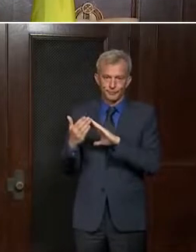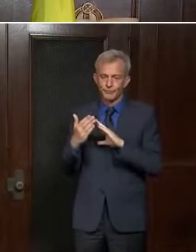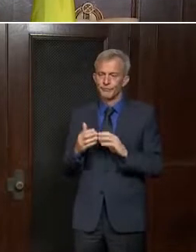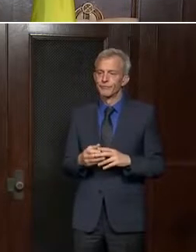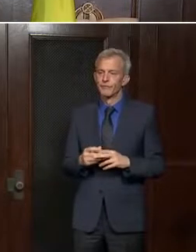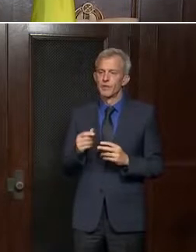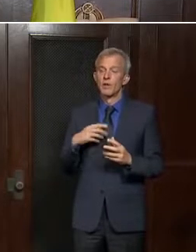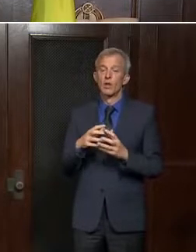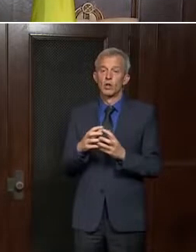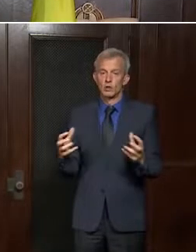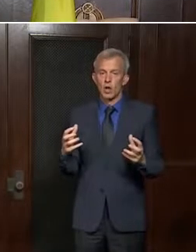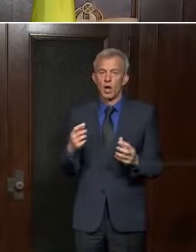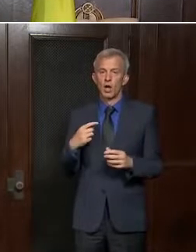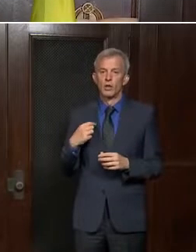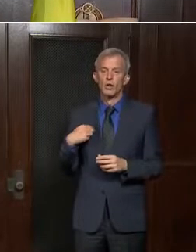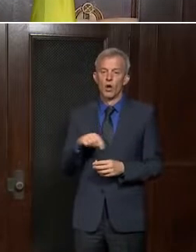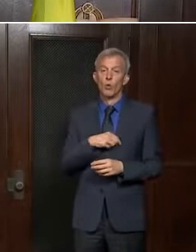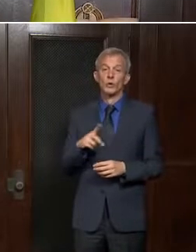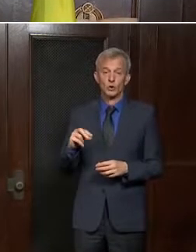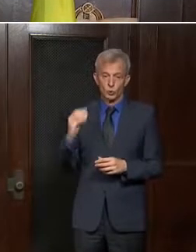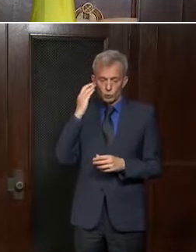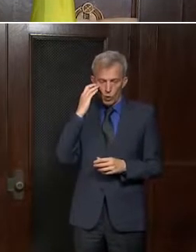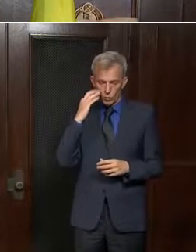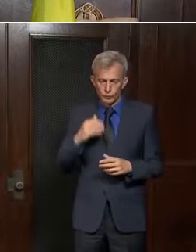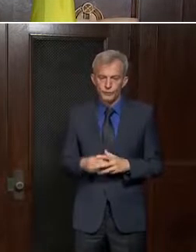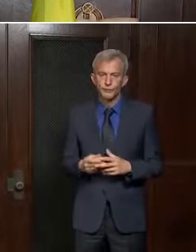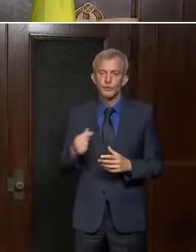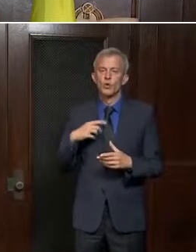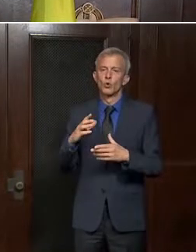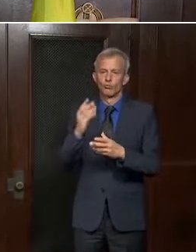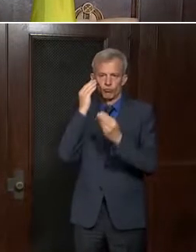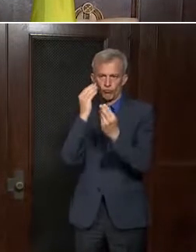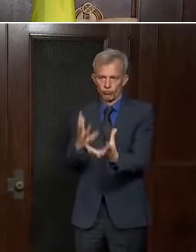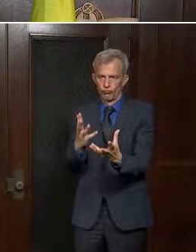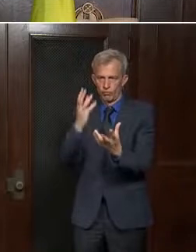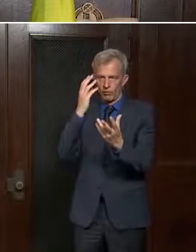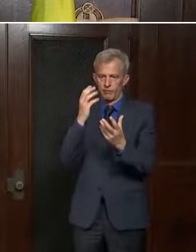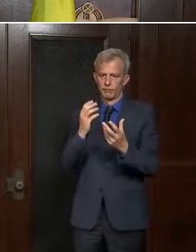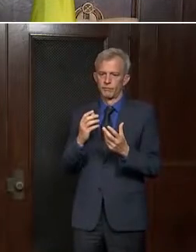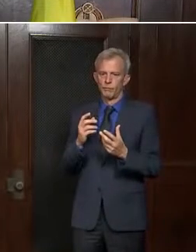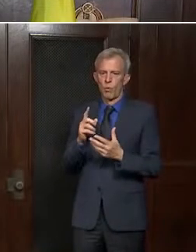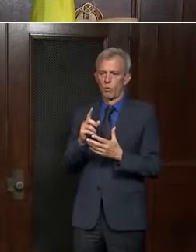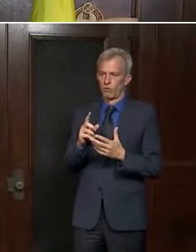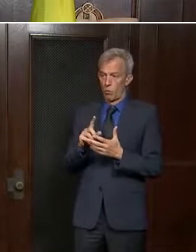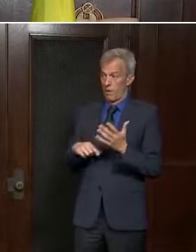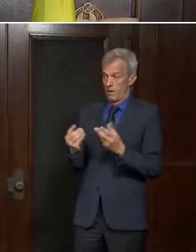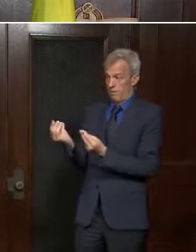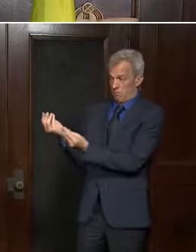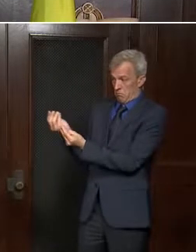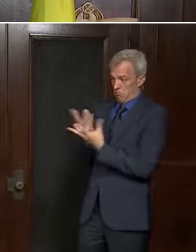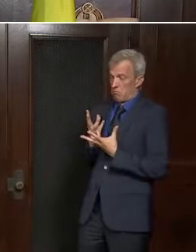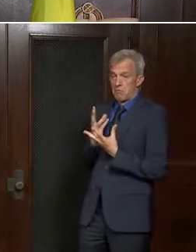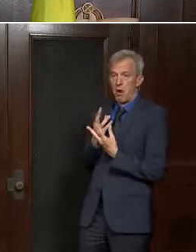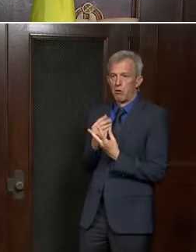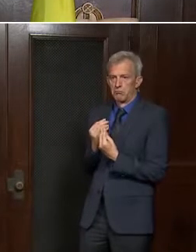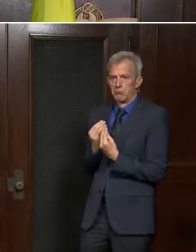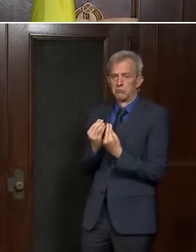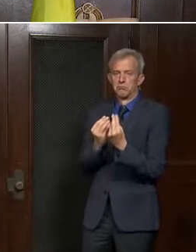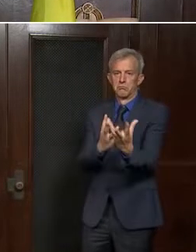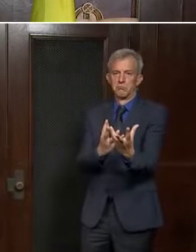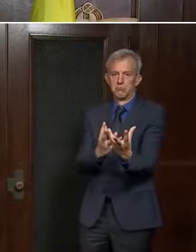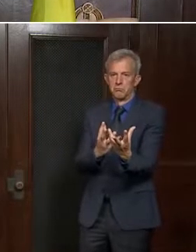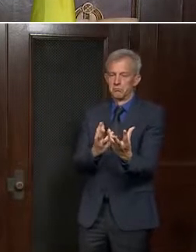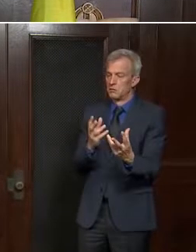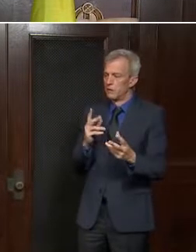wanted to focus on tonight with each one of you, to share with you the data that I get from some of the best people in our city, our country, and around the